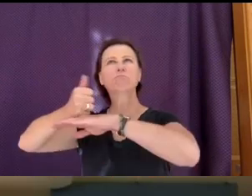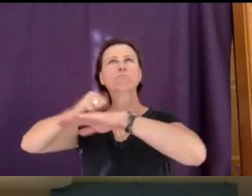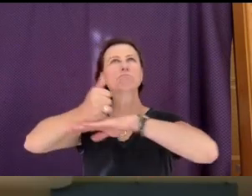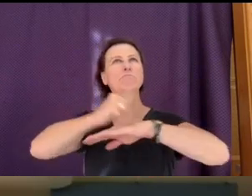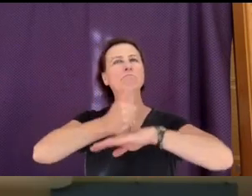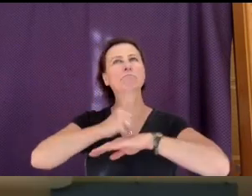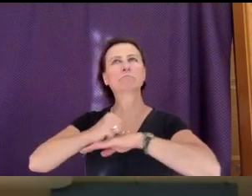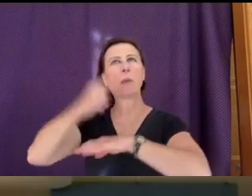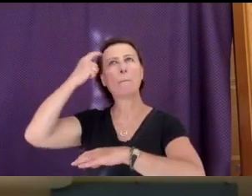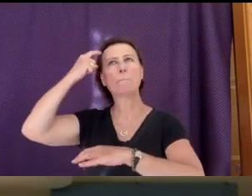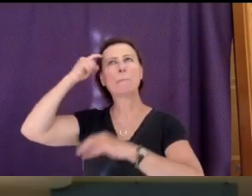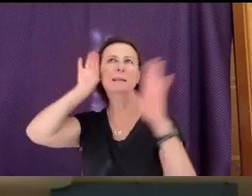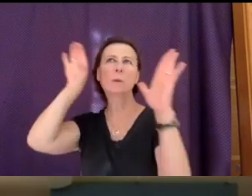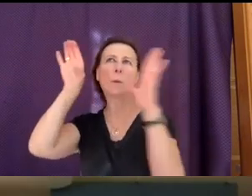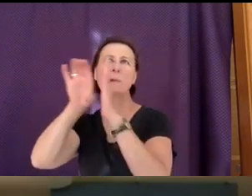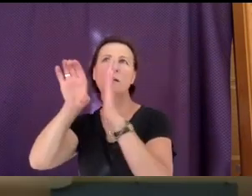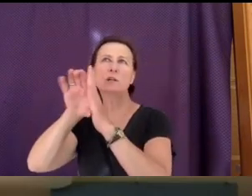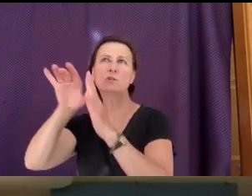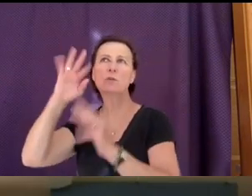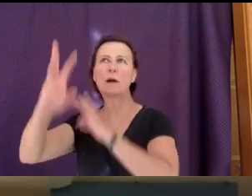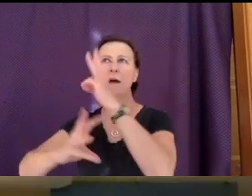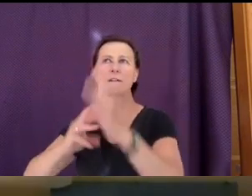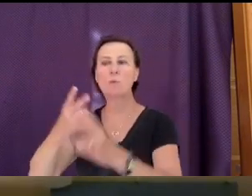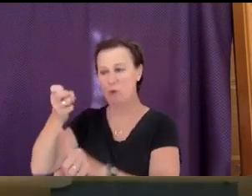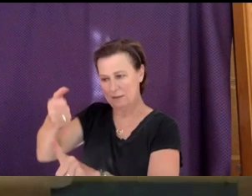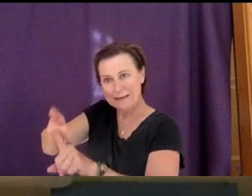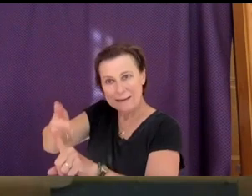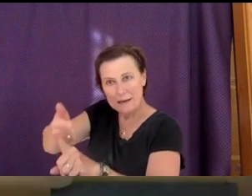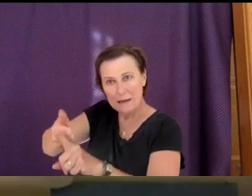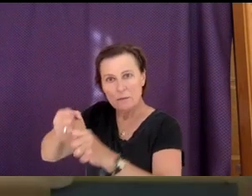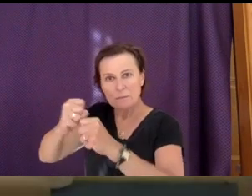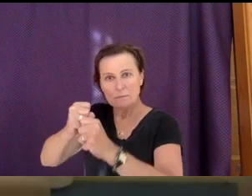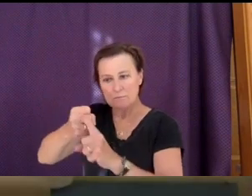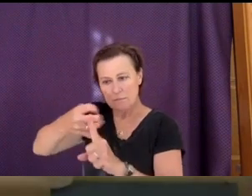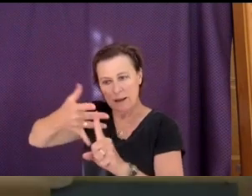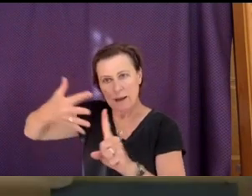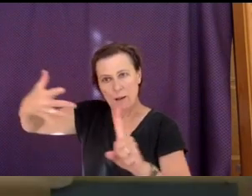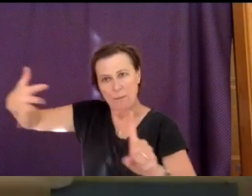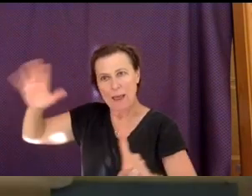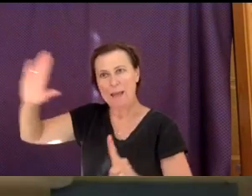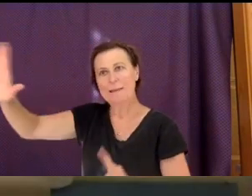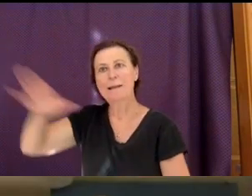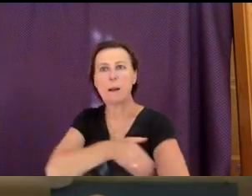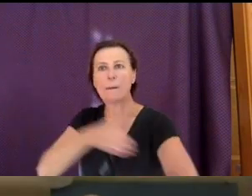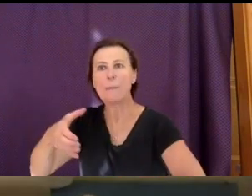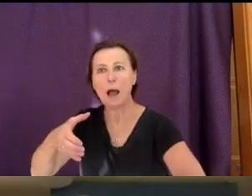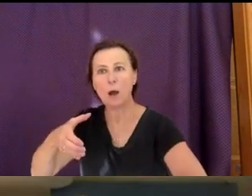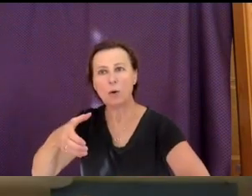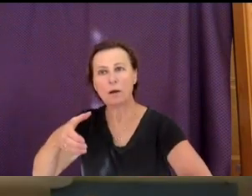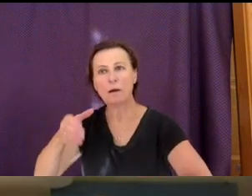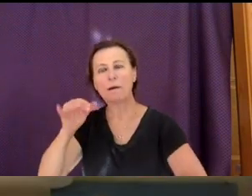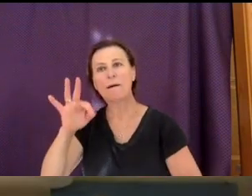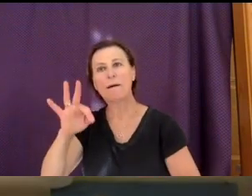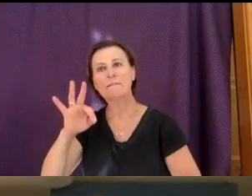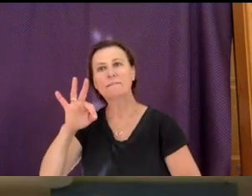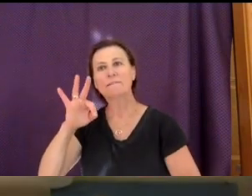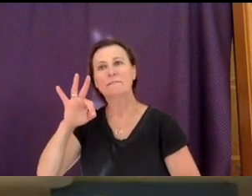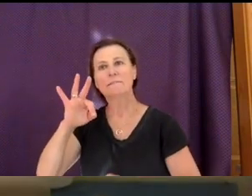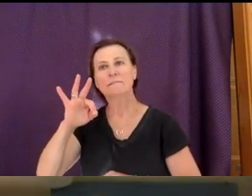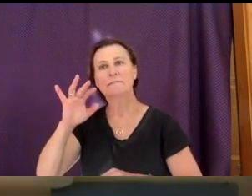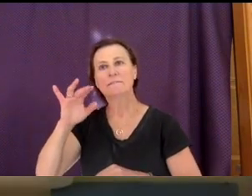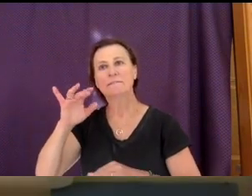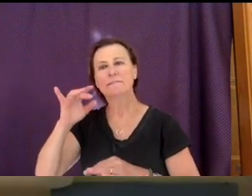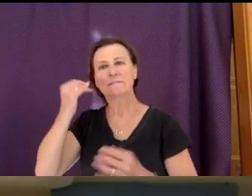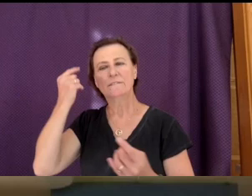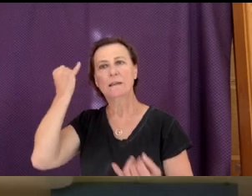there, he expanded his power of visual imagination, making use of other inputs.